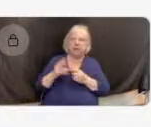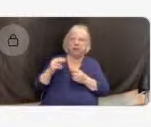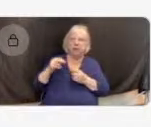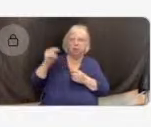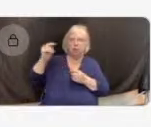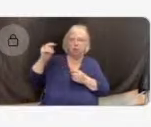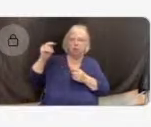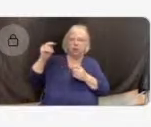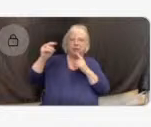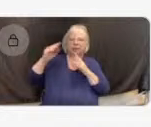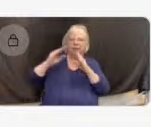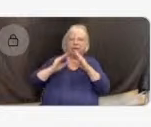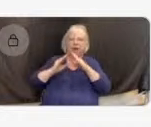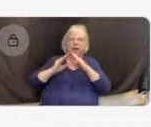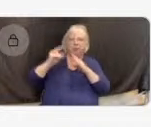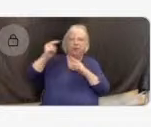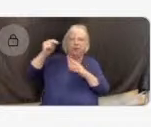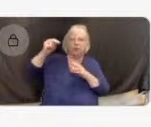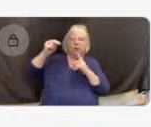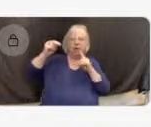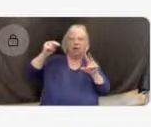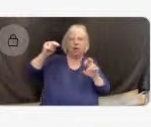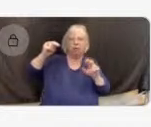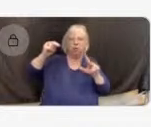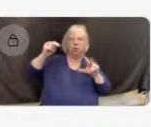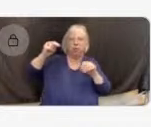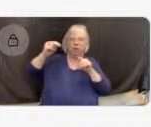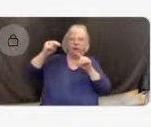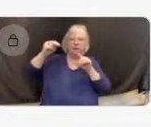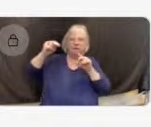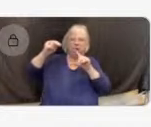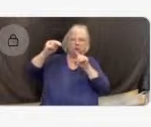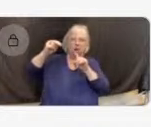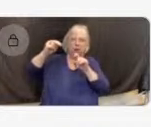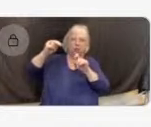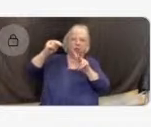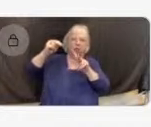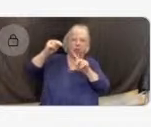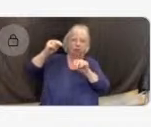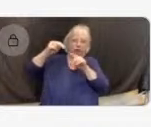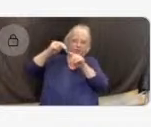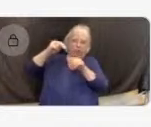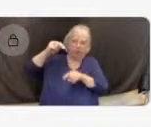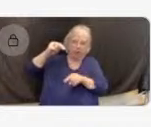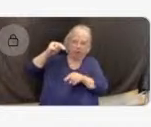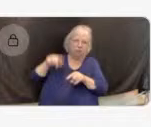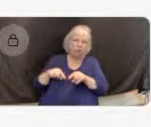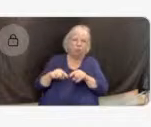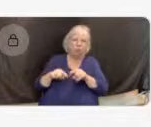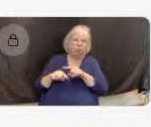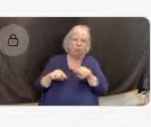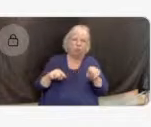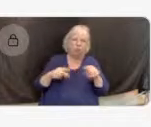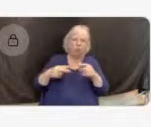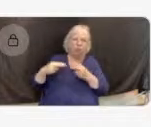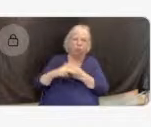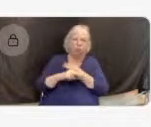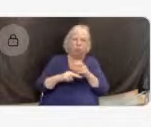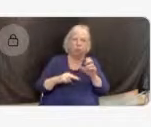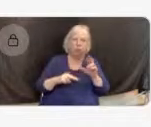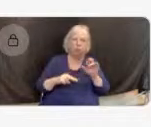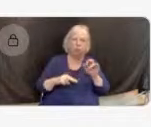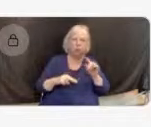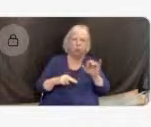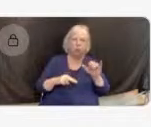side is at the top of the slide. There is a 130-foot drop due south to Crystal Valley.